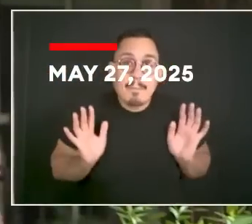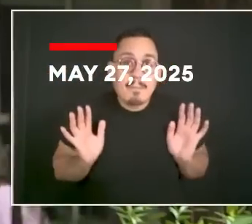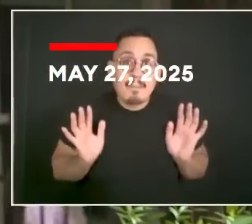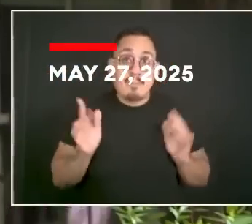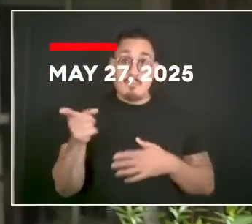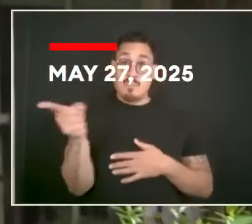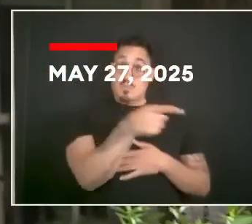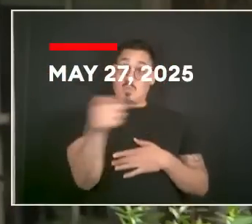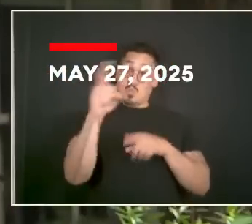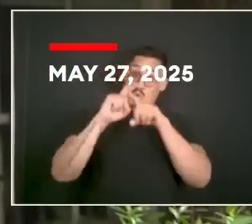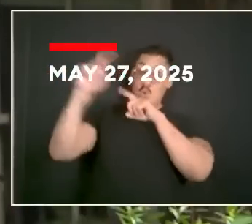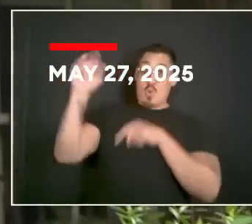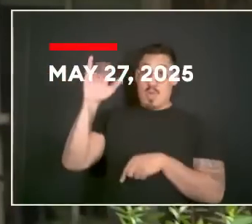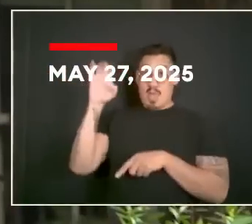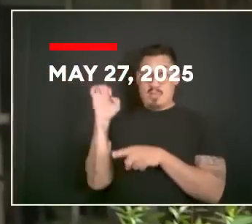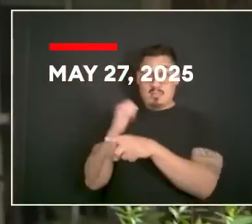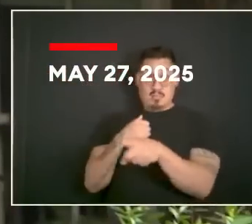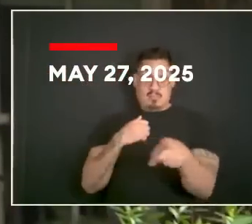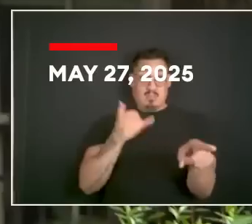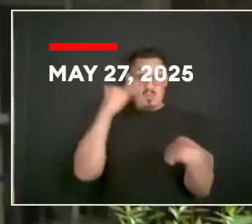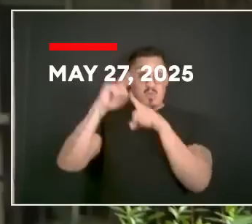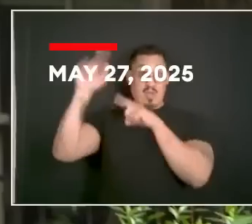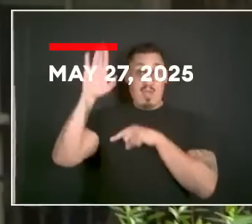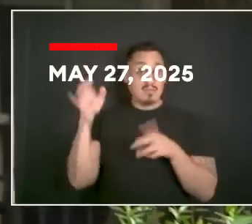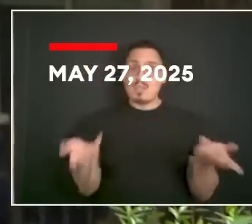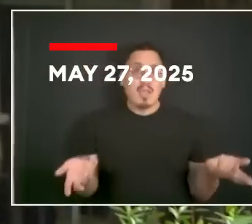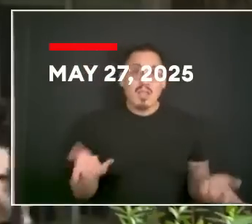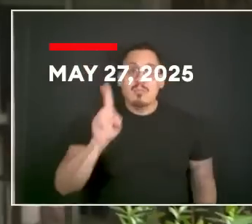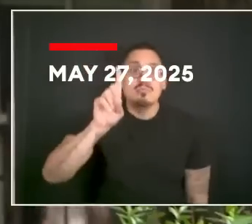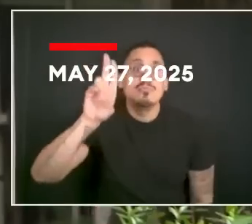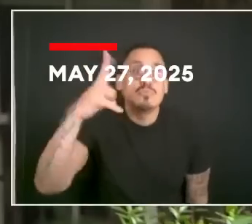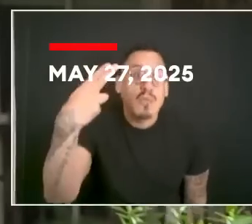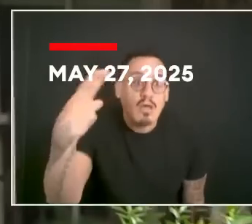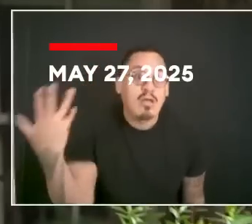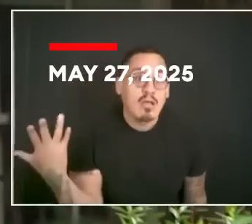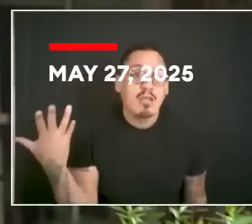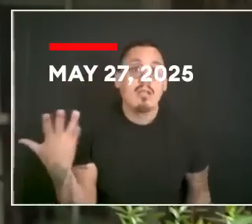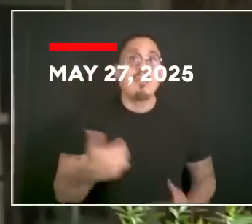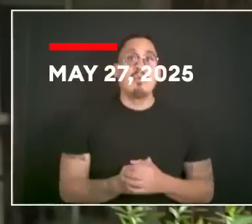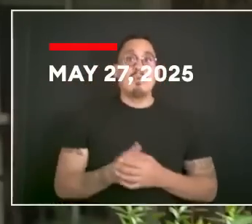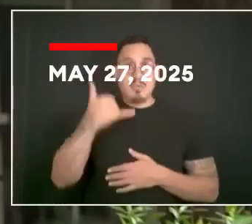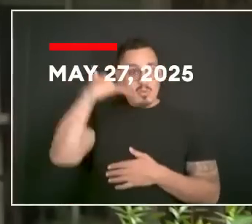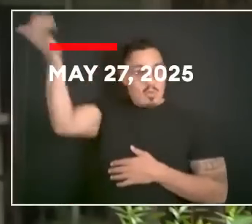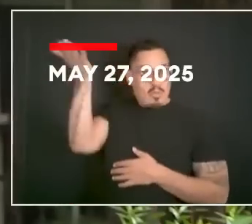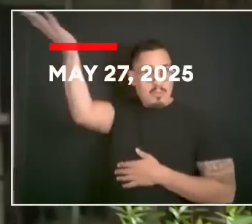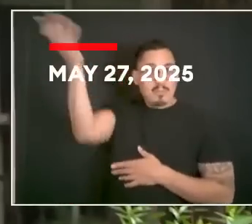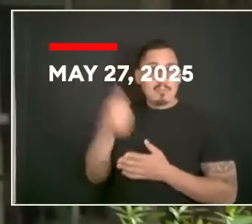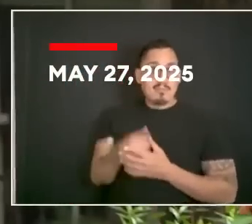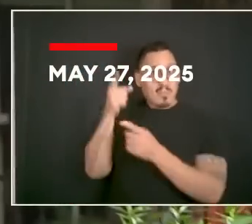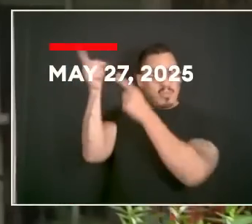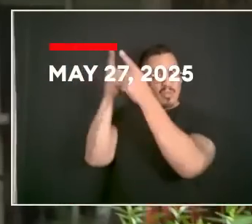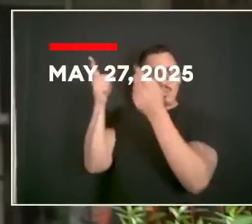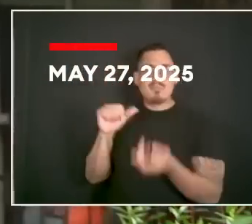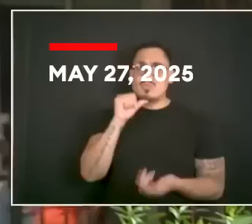Duh. How about calling ICE? Why not call HSI, ICE, call all the federal authorities? Don't wait till Tuesday to ask